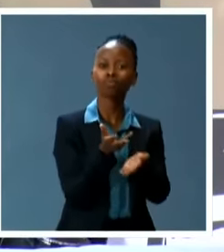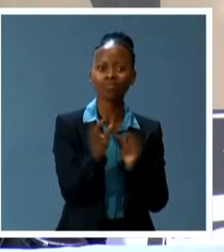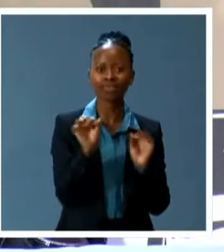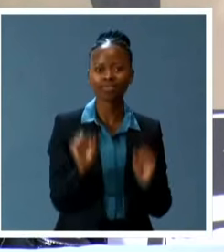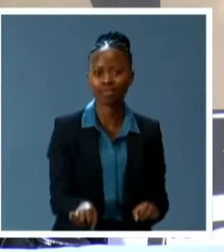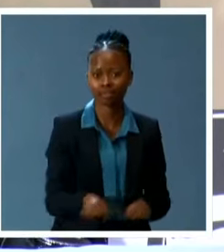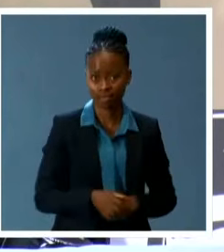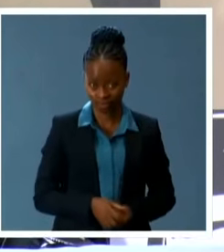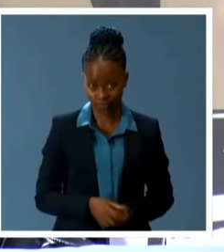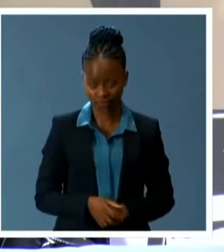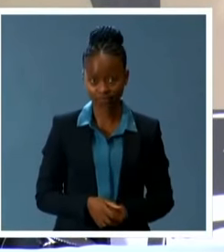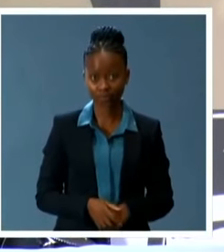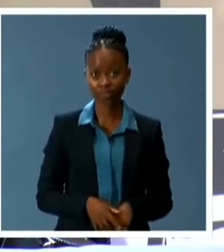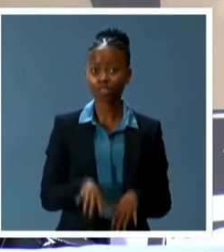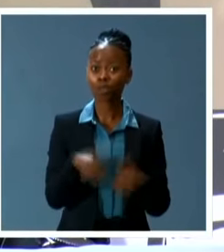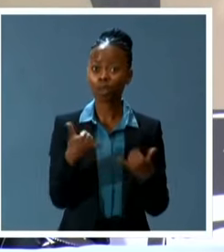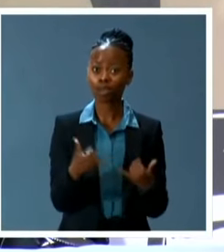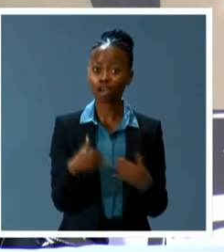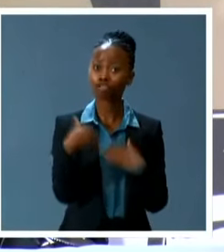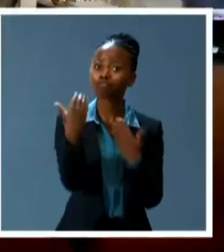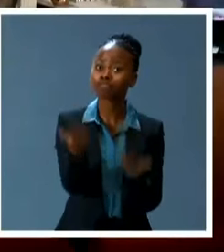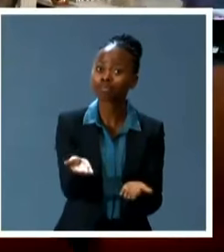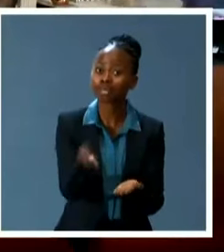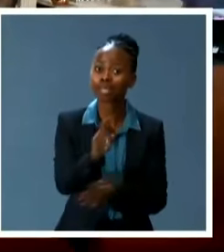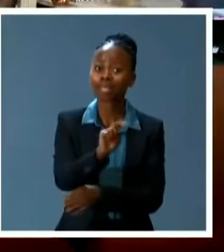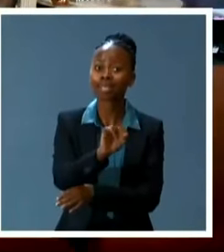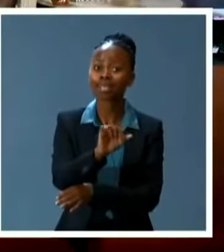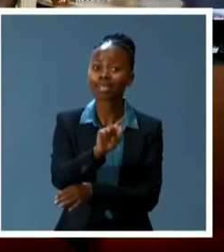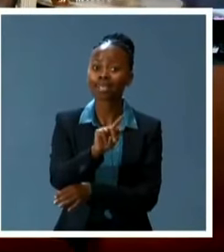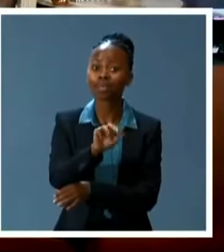the lecture. I'd like to hand over to you, Nigiwe.